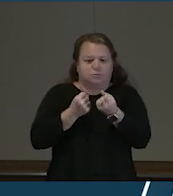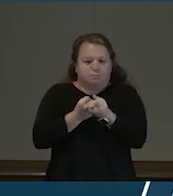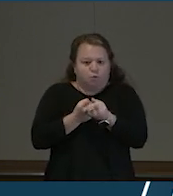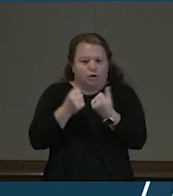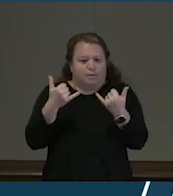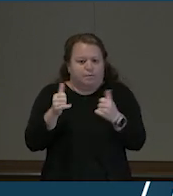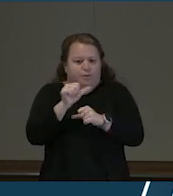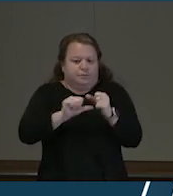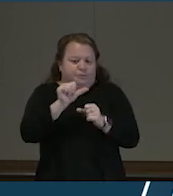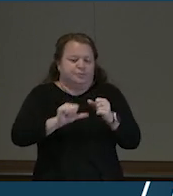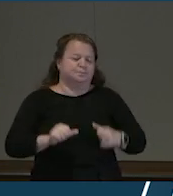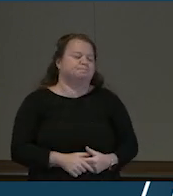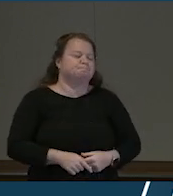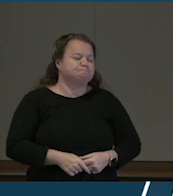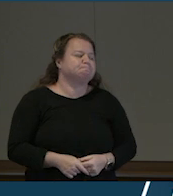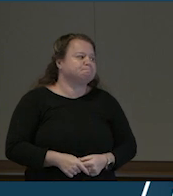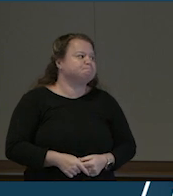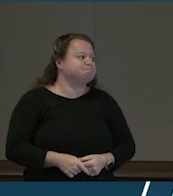of one another.